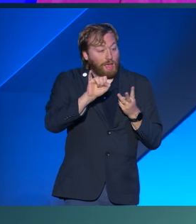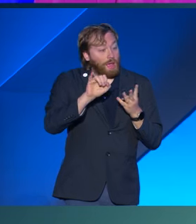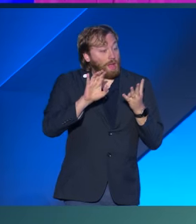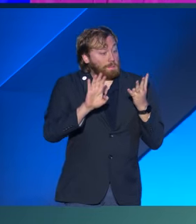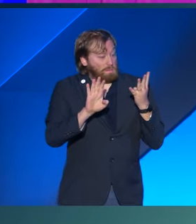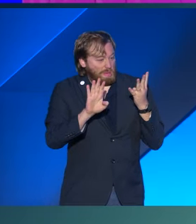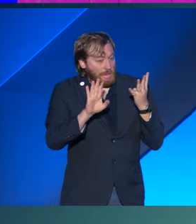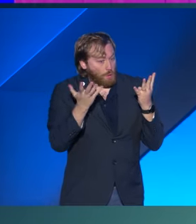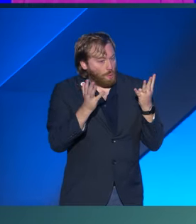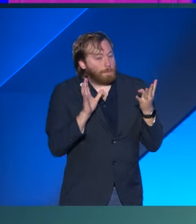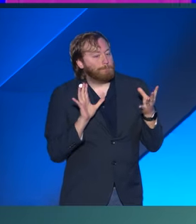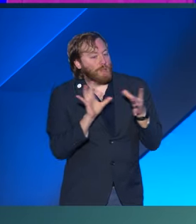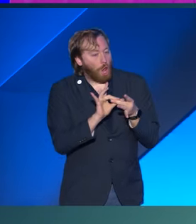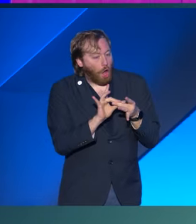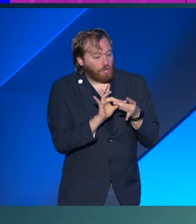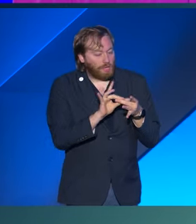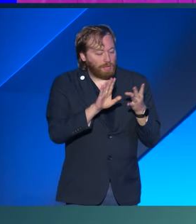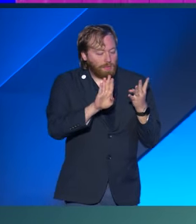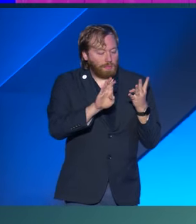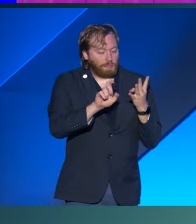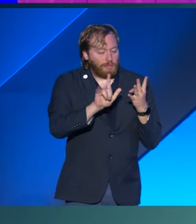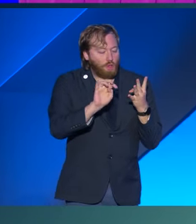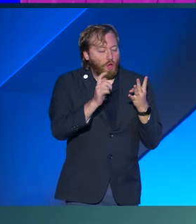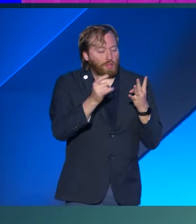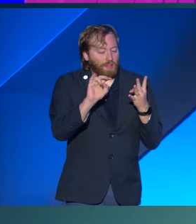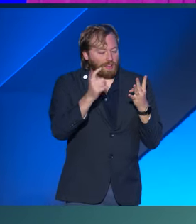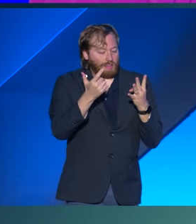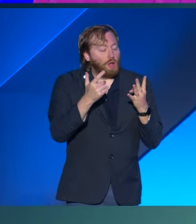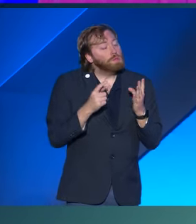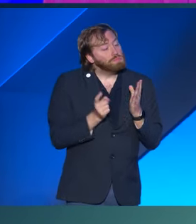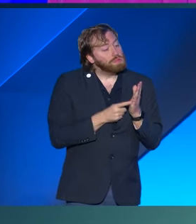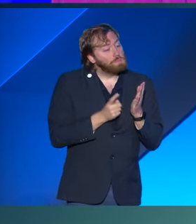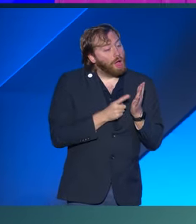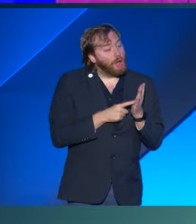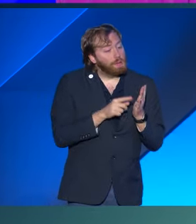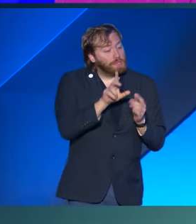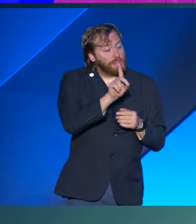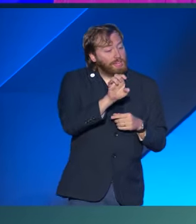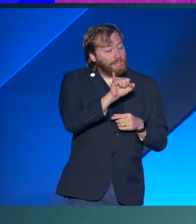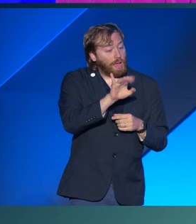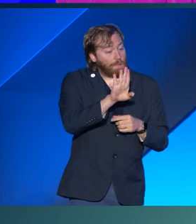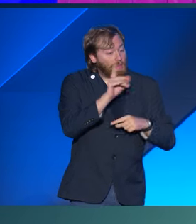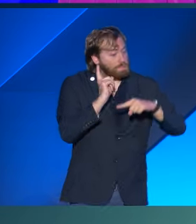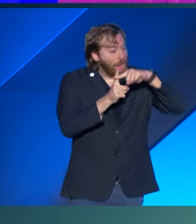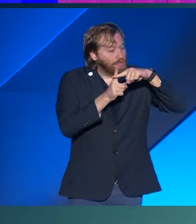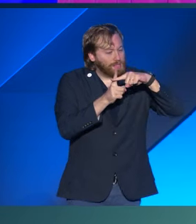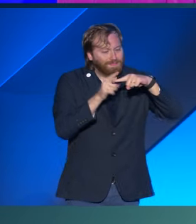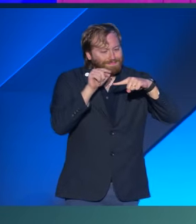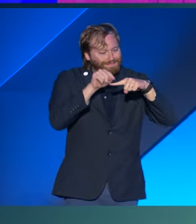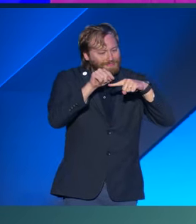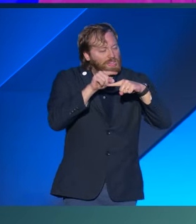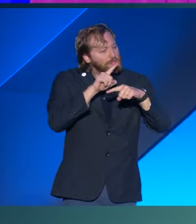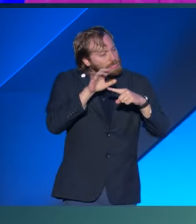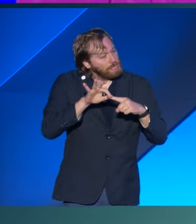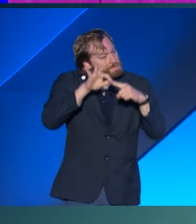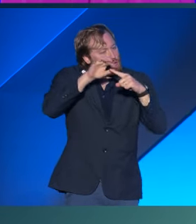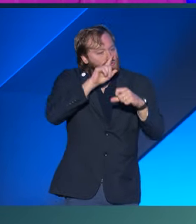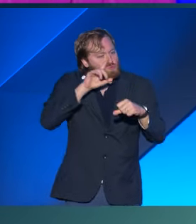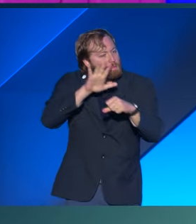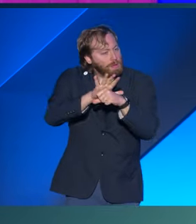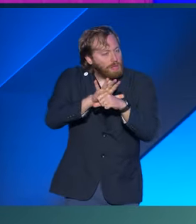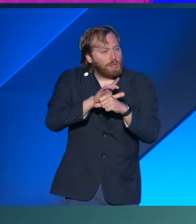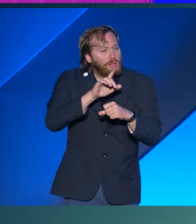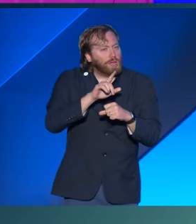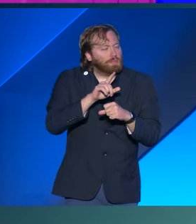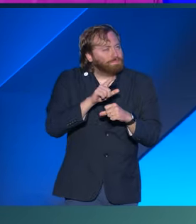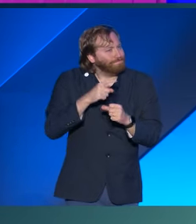belonging, or DEIB+, with the plus symbol as a special commitment. It acknowledges that there's more to